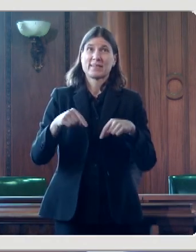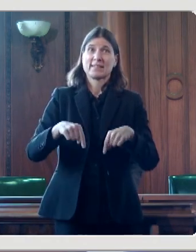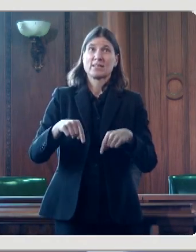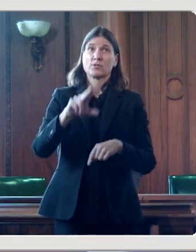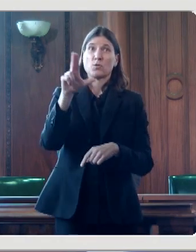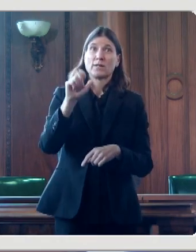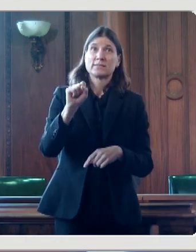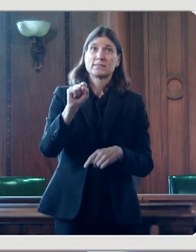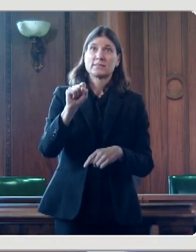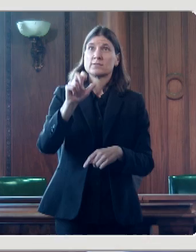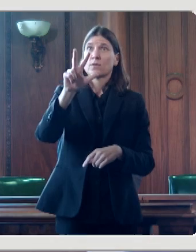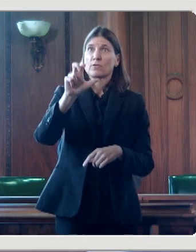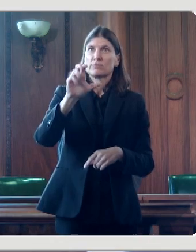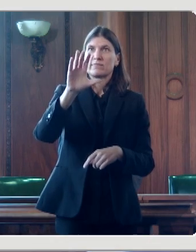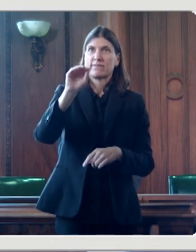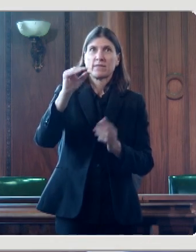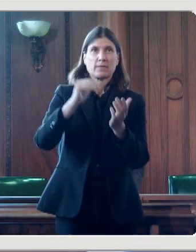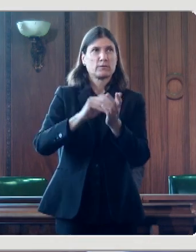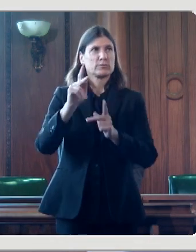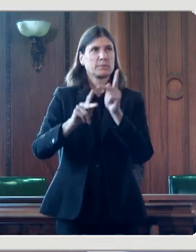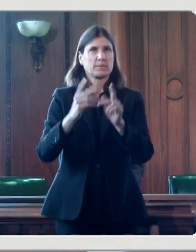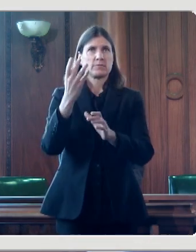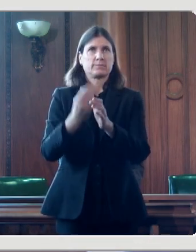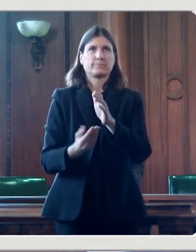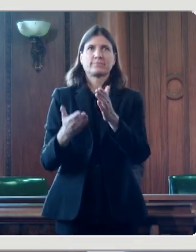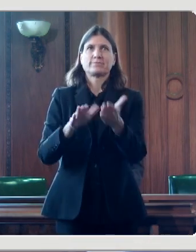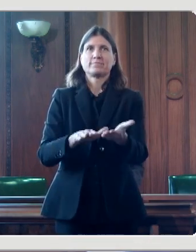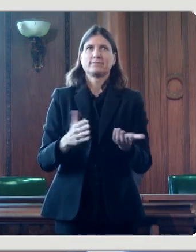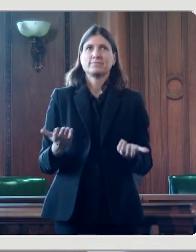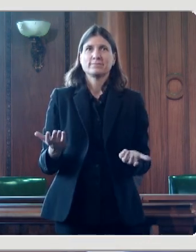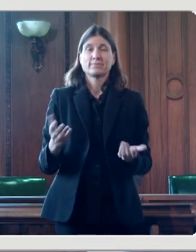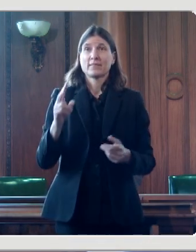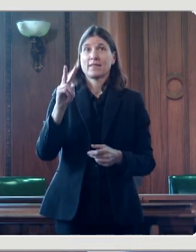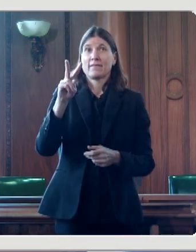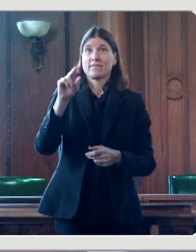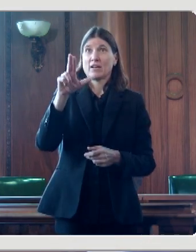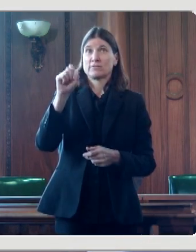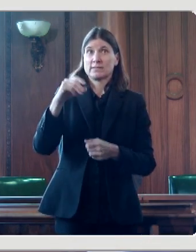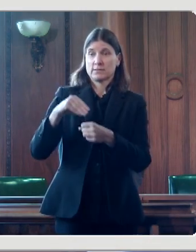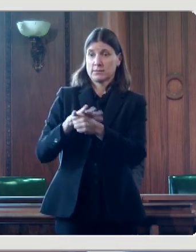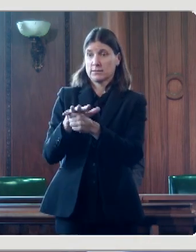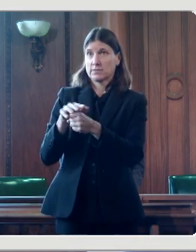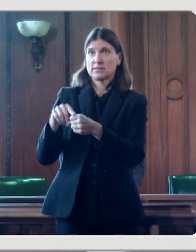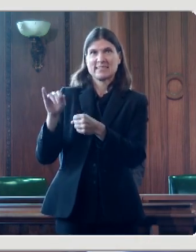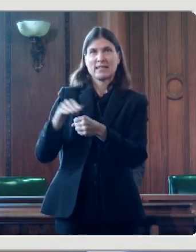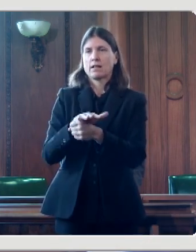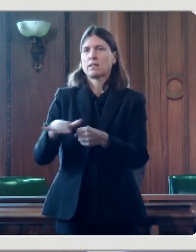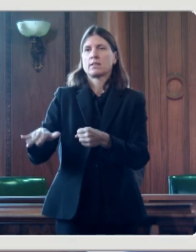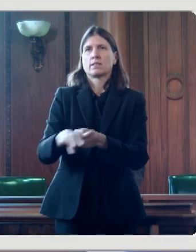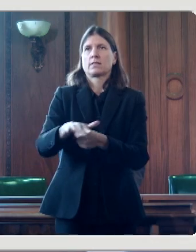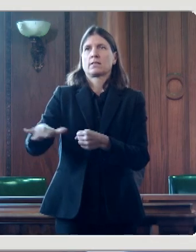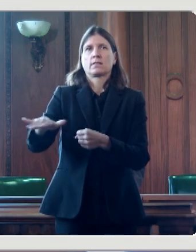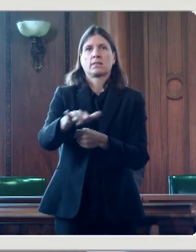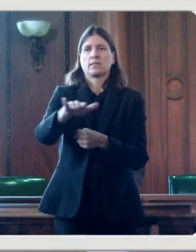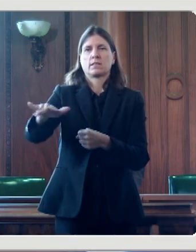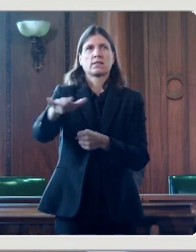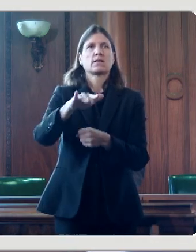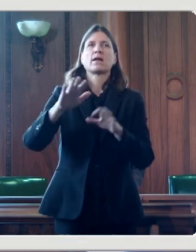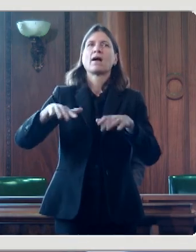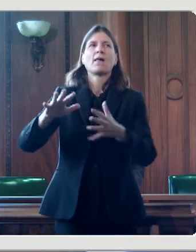contained this virus at all here in the U.S., despite being one of the world's most scientifically